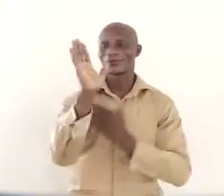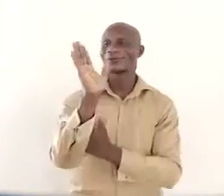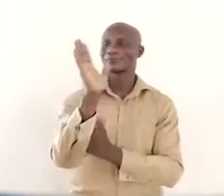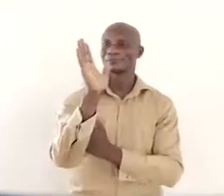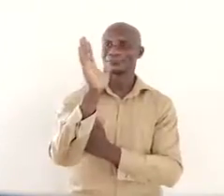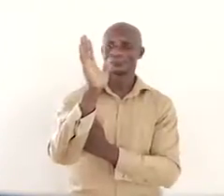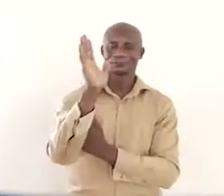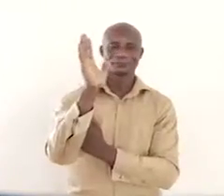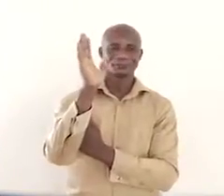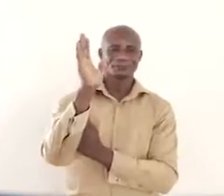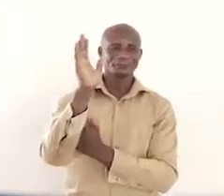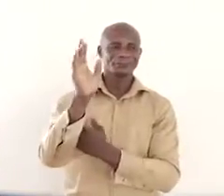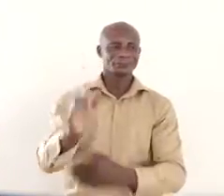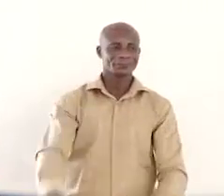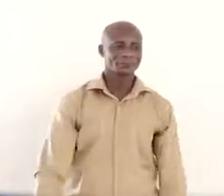of applause.